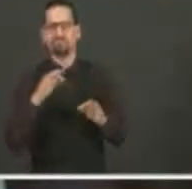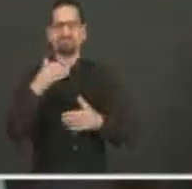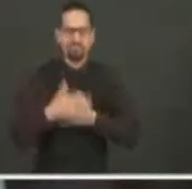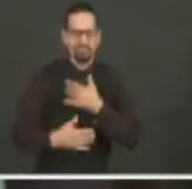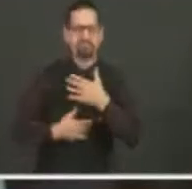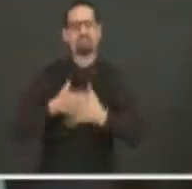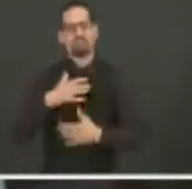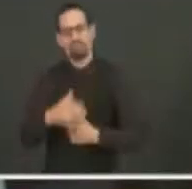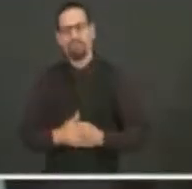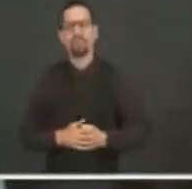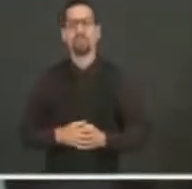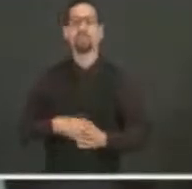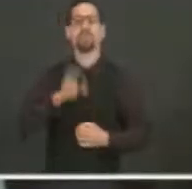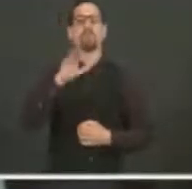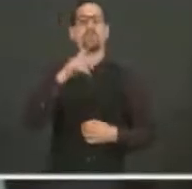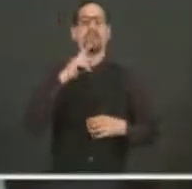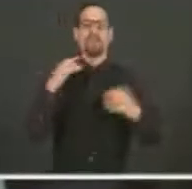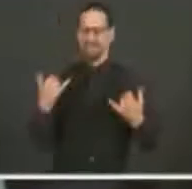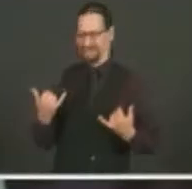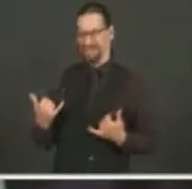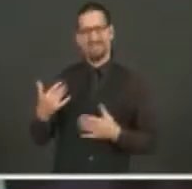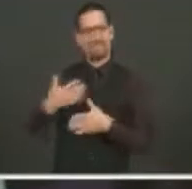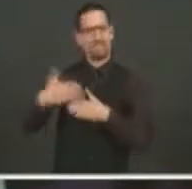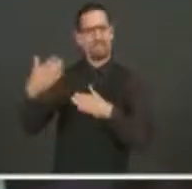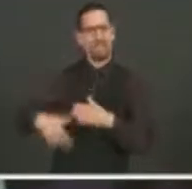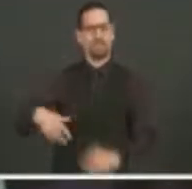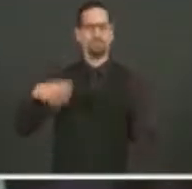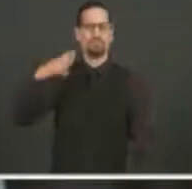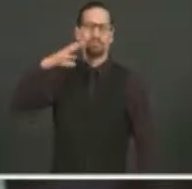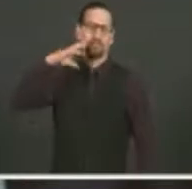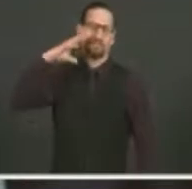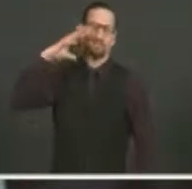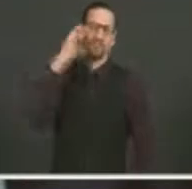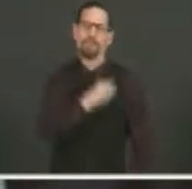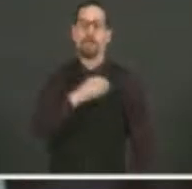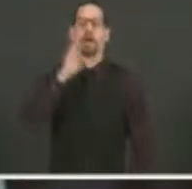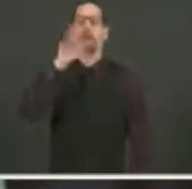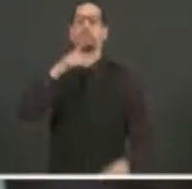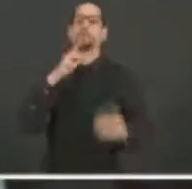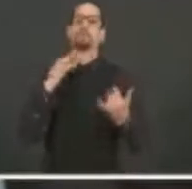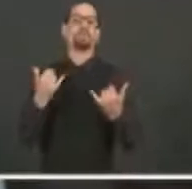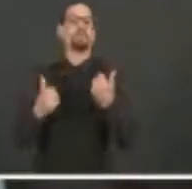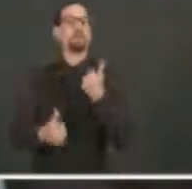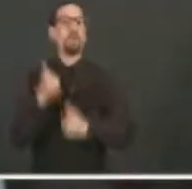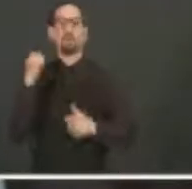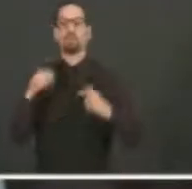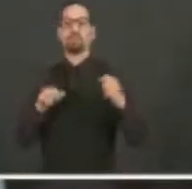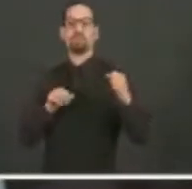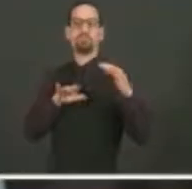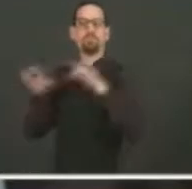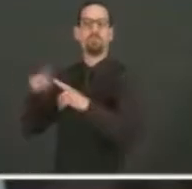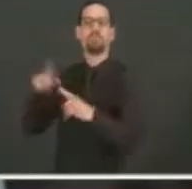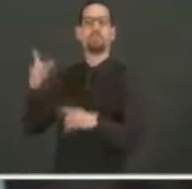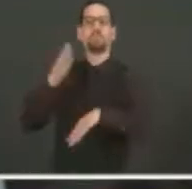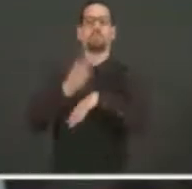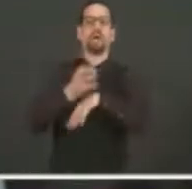say it's a gorgeous weekend. I'm sure there'll be people going to Block Island. Please do the right thing on the